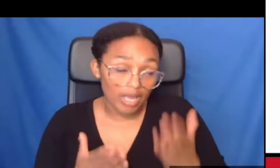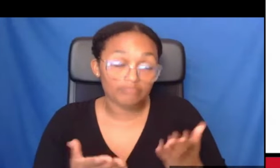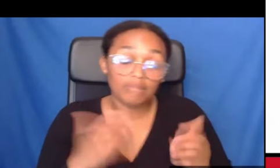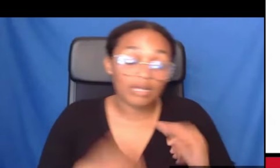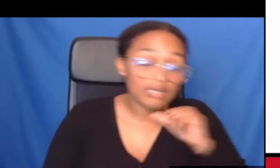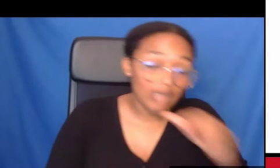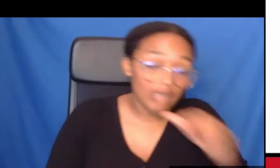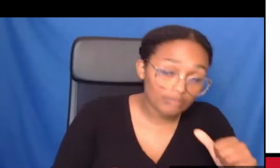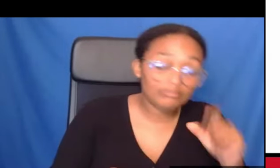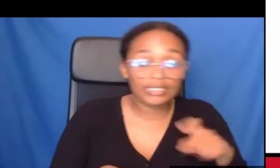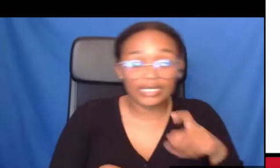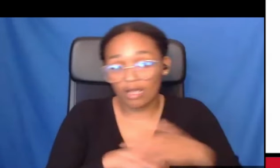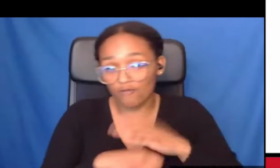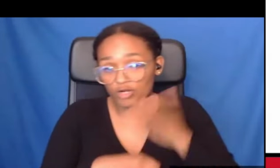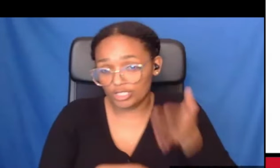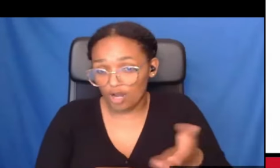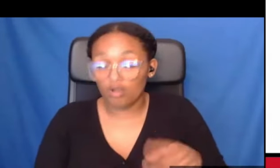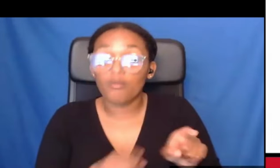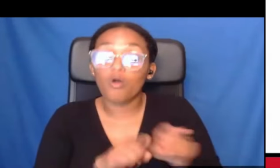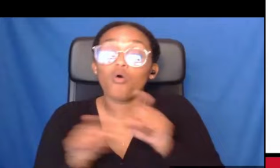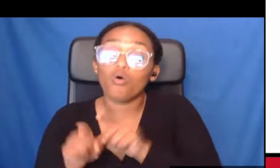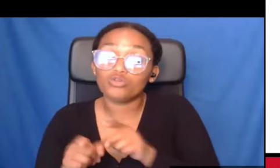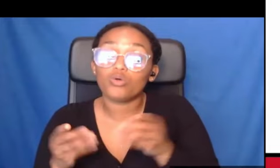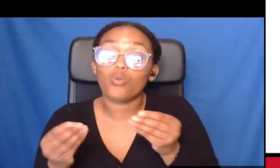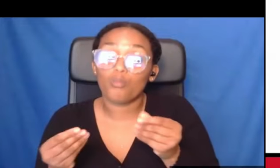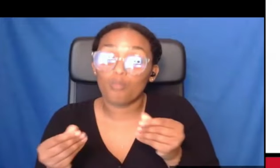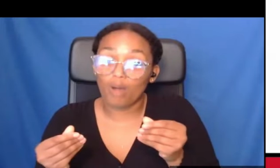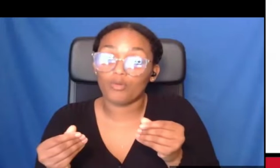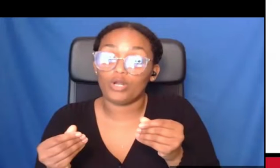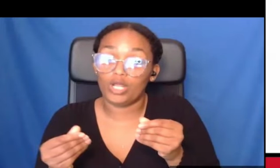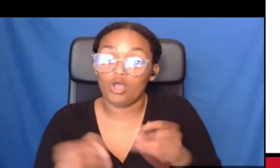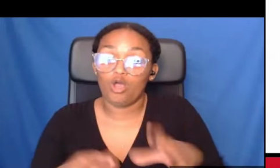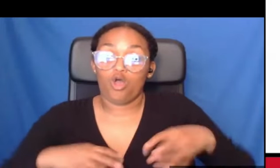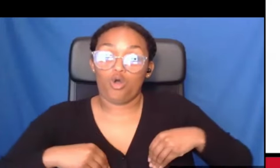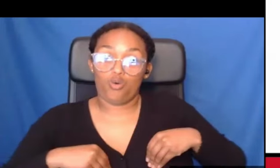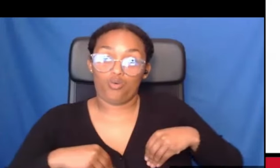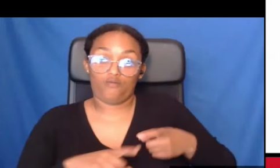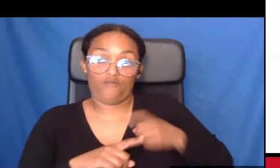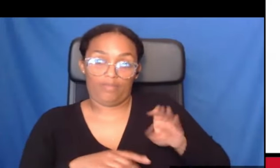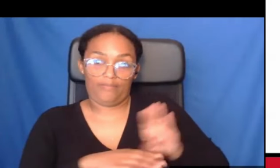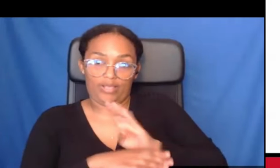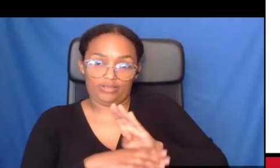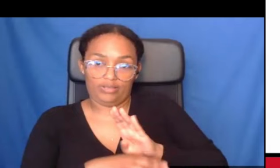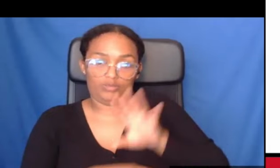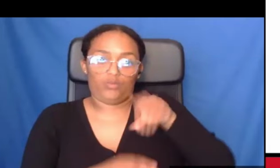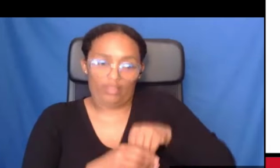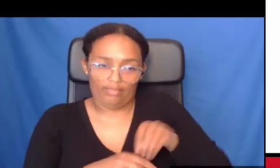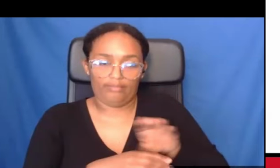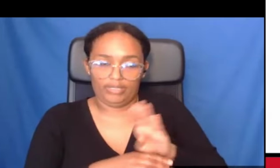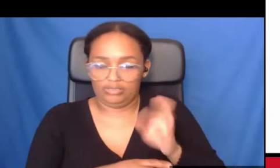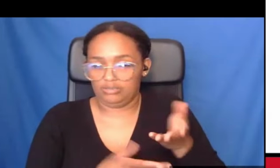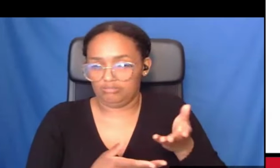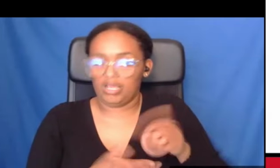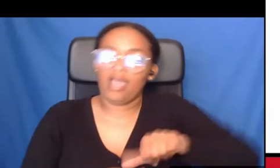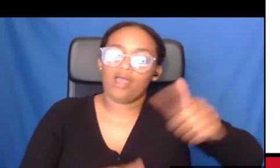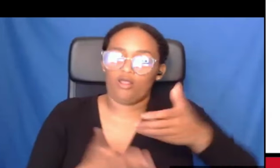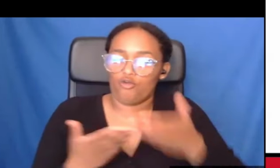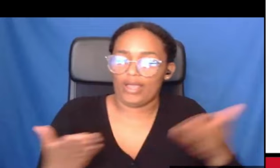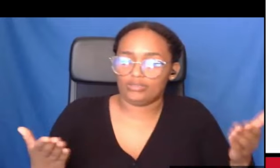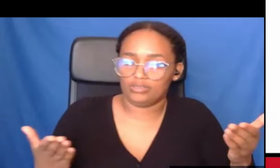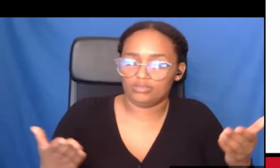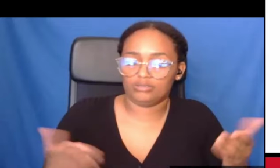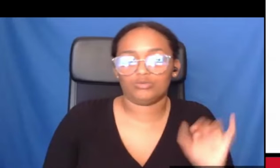um, as well as the property owned by the business that is located within the business and other assets of the